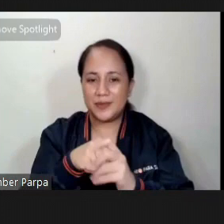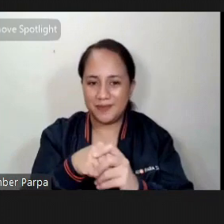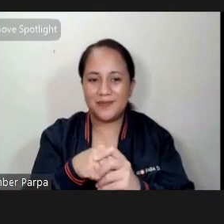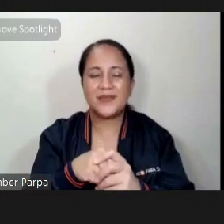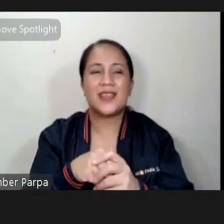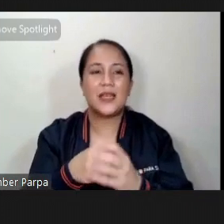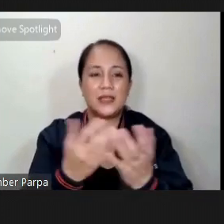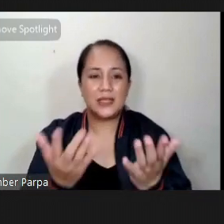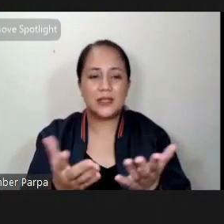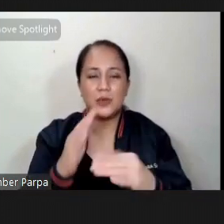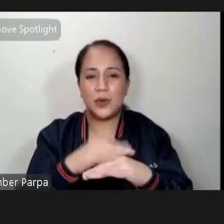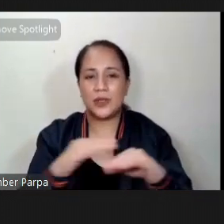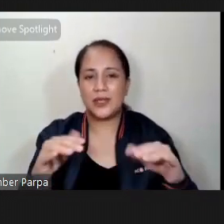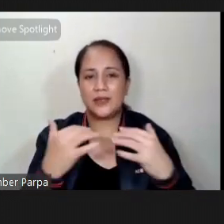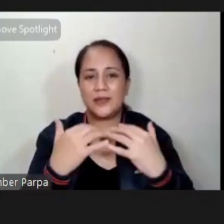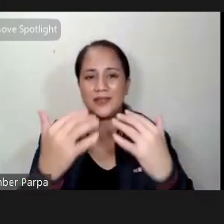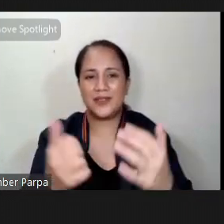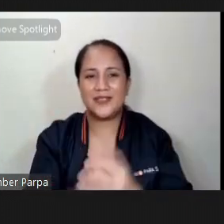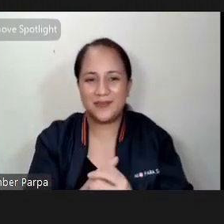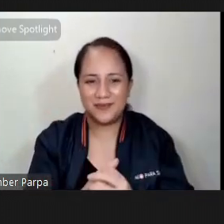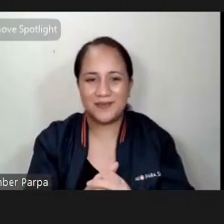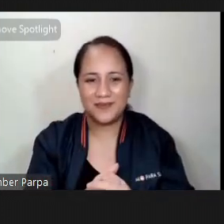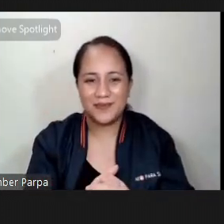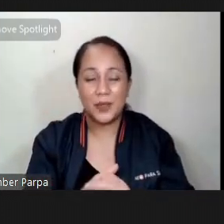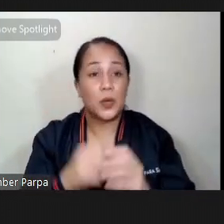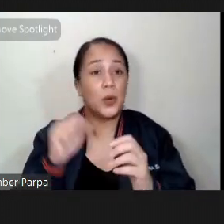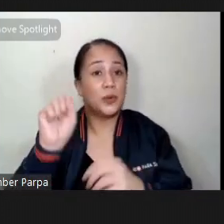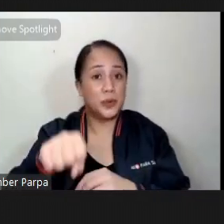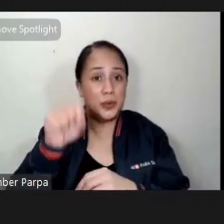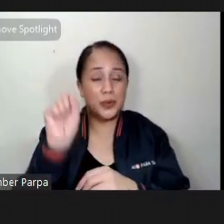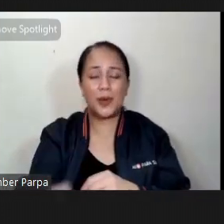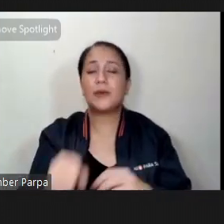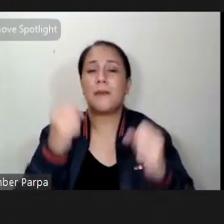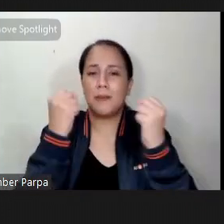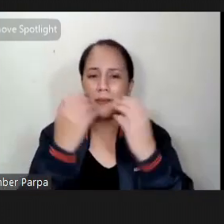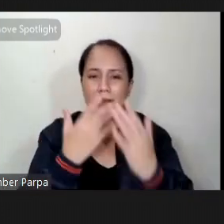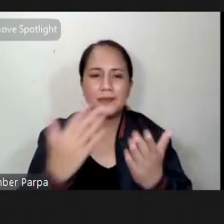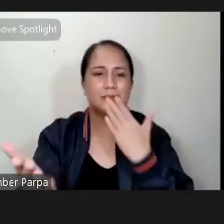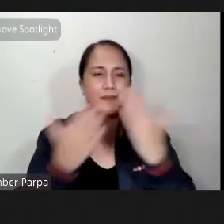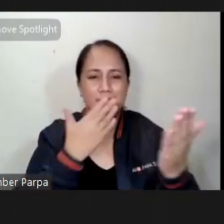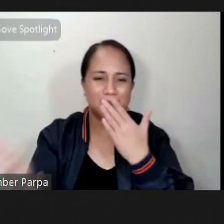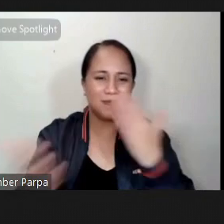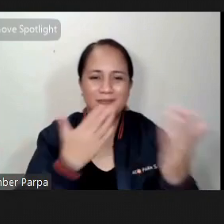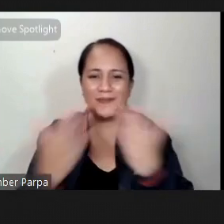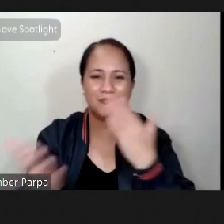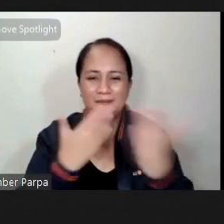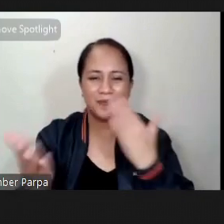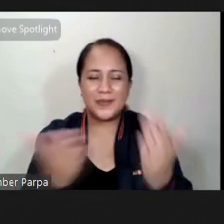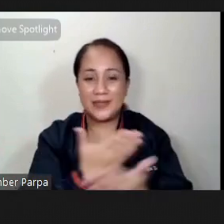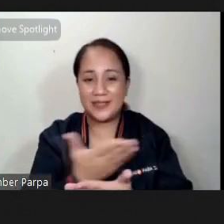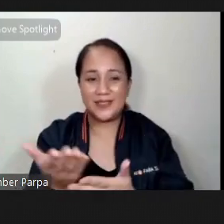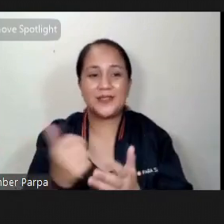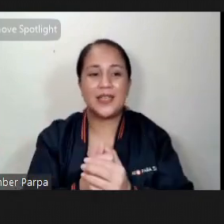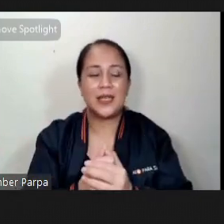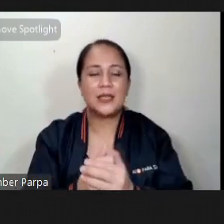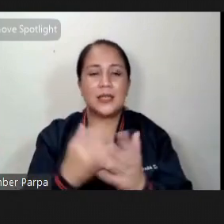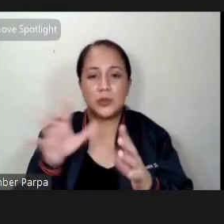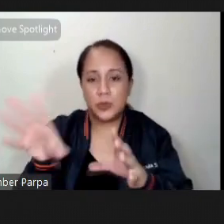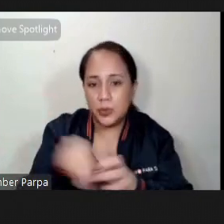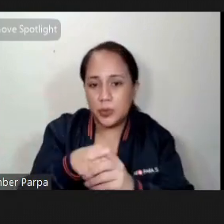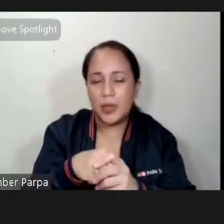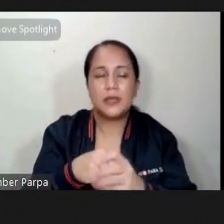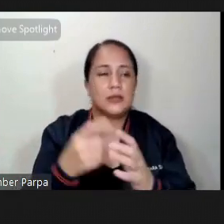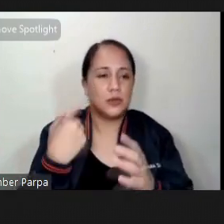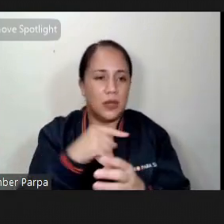in this online conference. Opo, maraming salamat sa inyong lahat na sumali